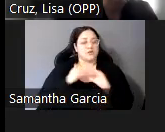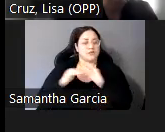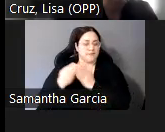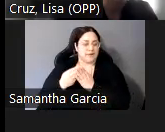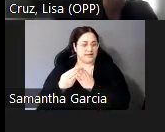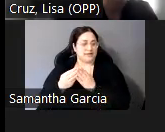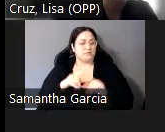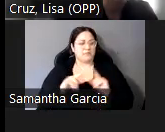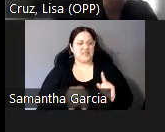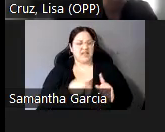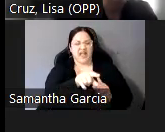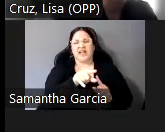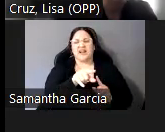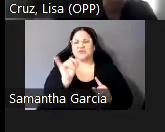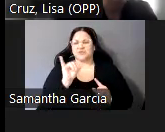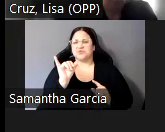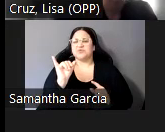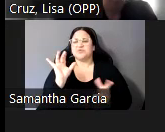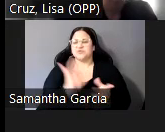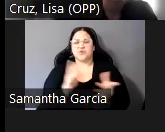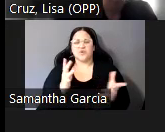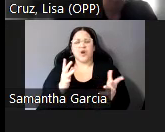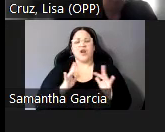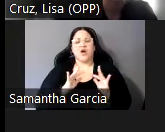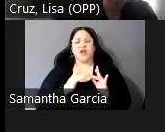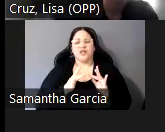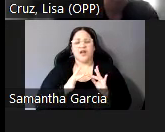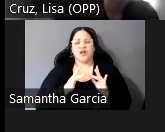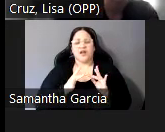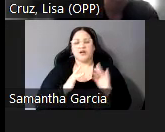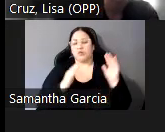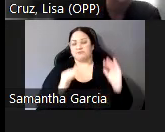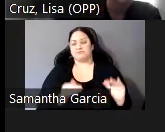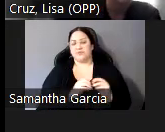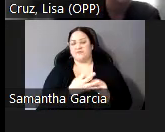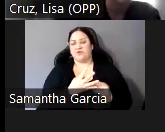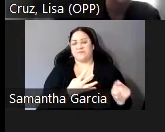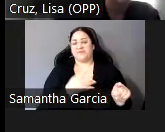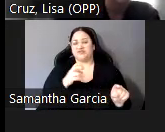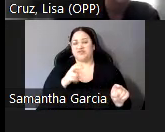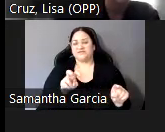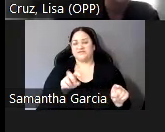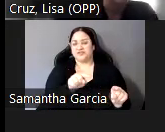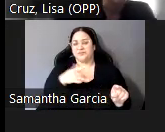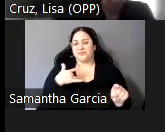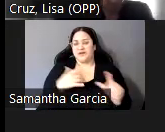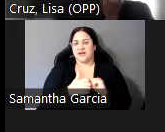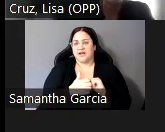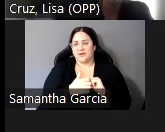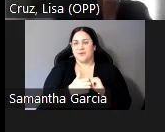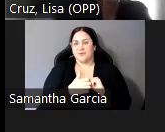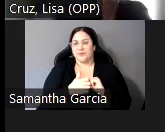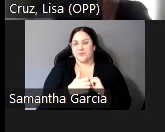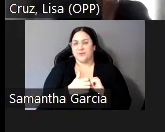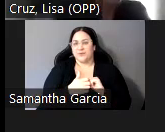see, your Kijiji ads. We tend to see a lot of seniors being used as money mules in different frauds. So their accounts are being used as flow through account